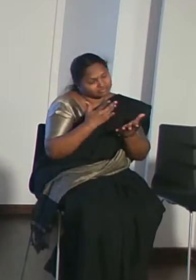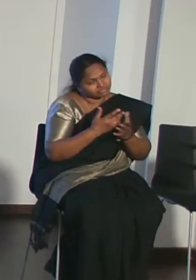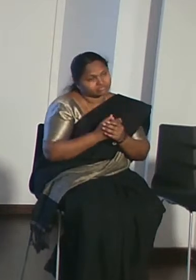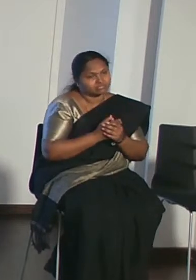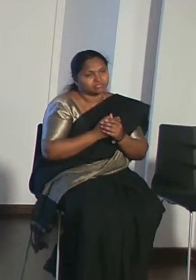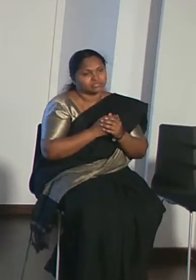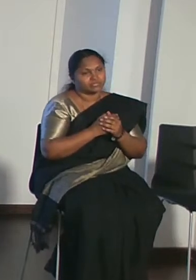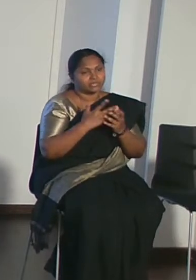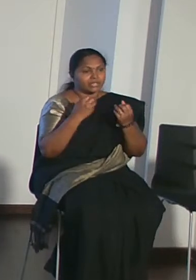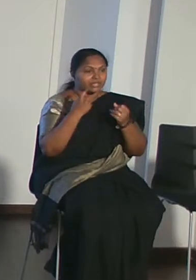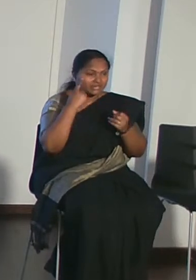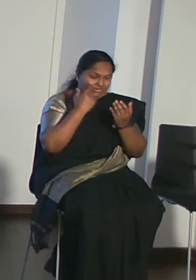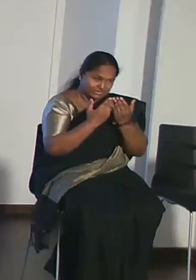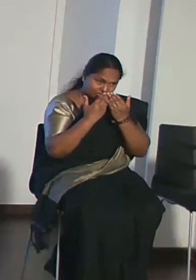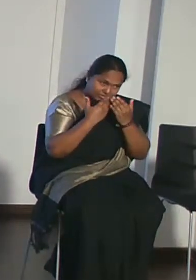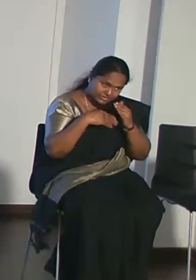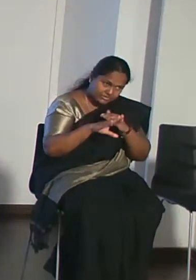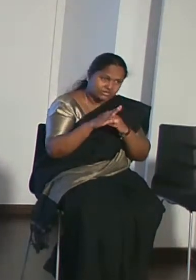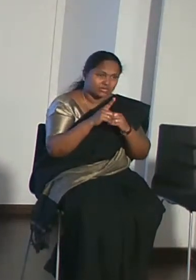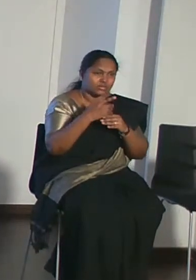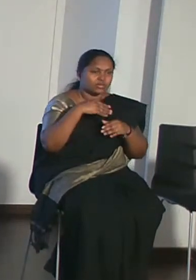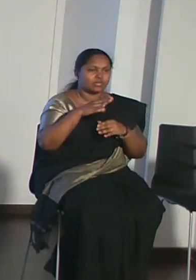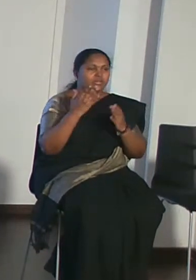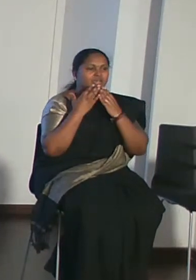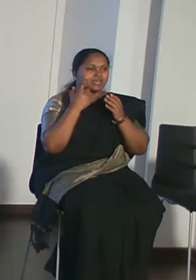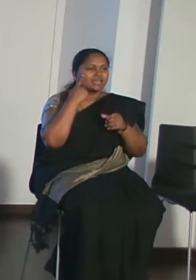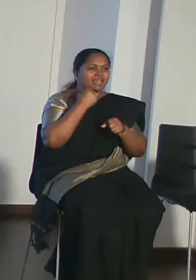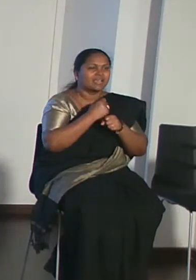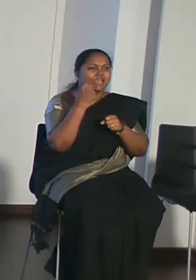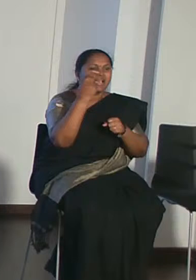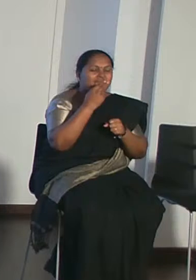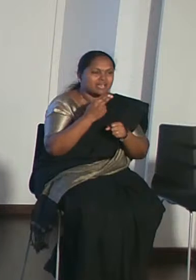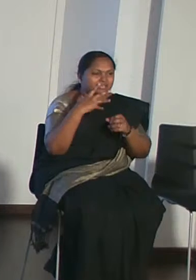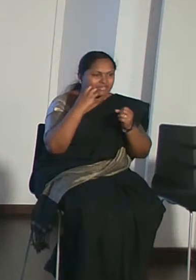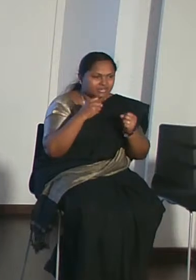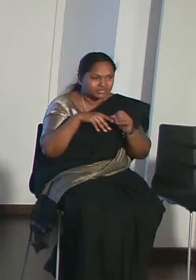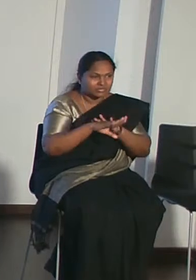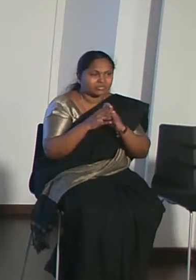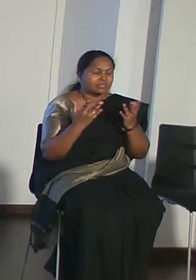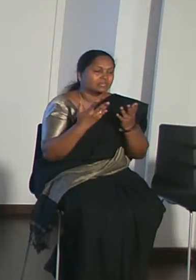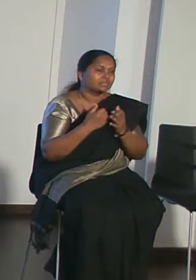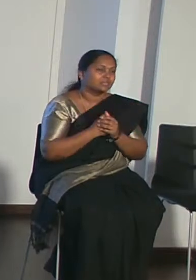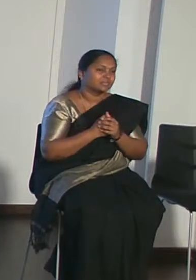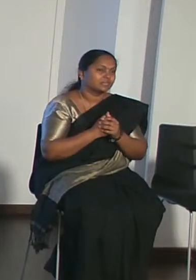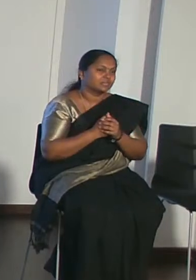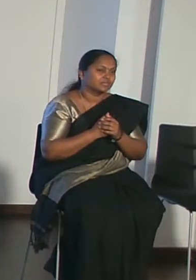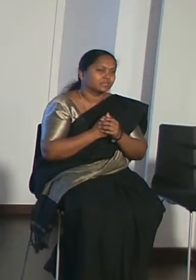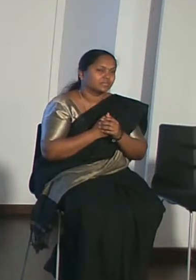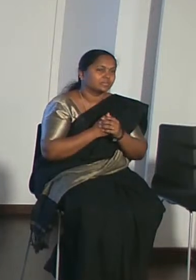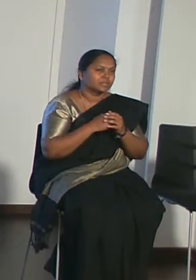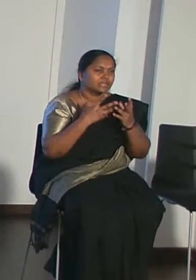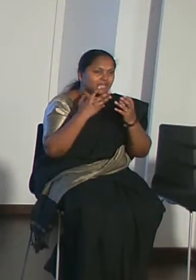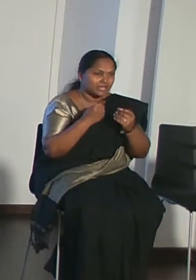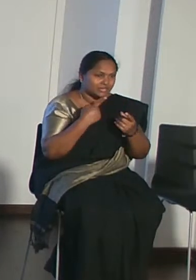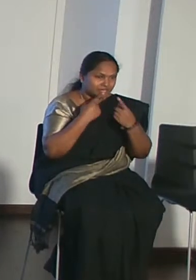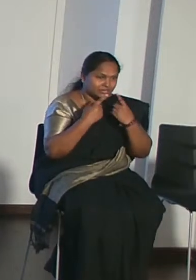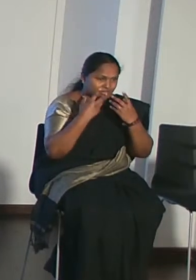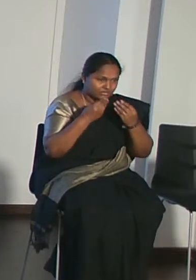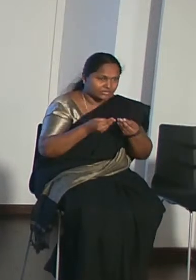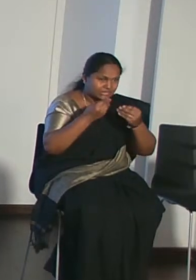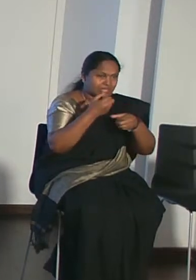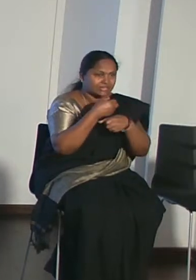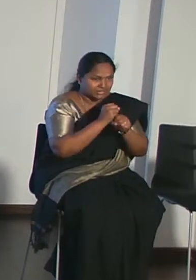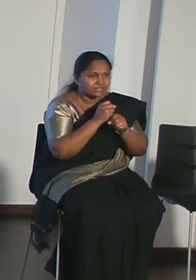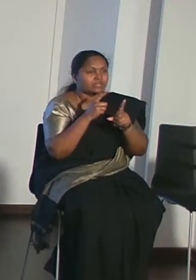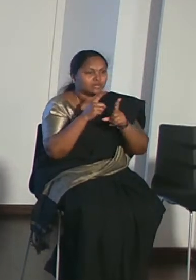they also don't study, they study only one living artist. He's also in his 80s. So he did work